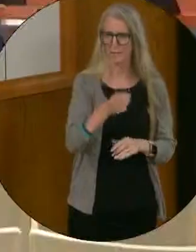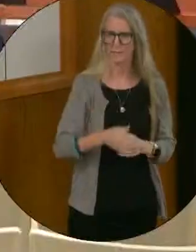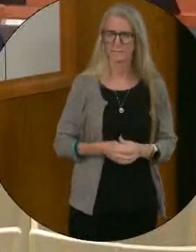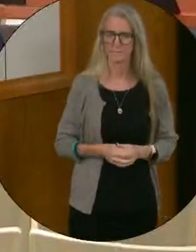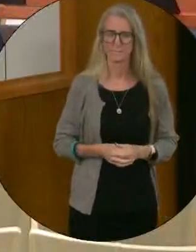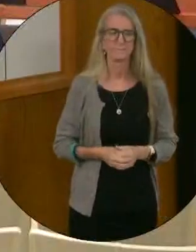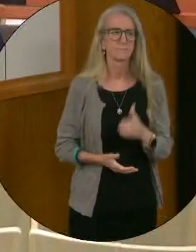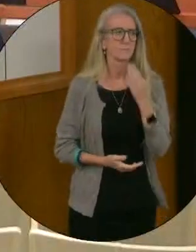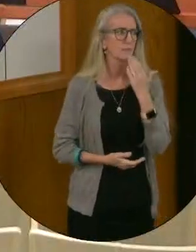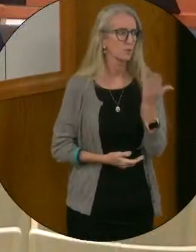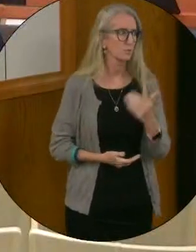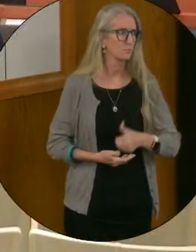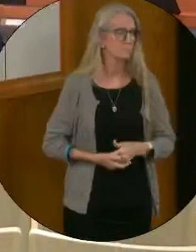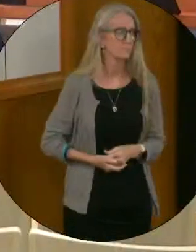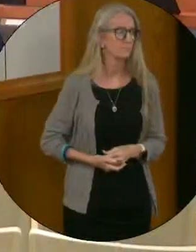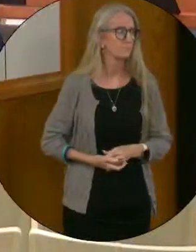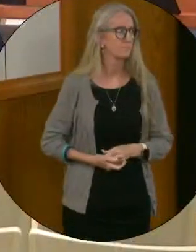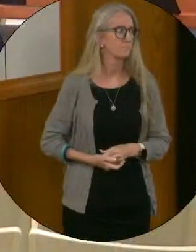Thank you.